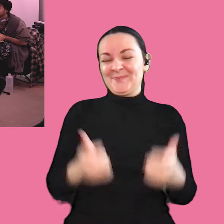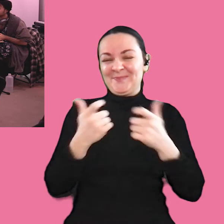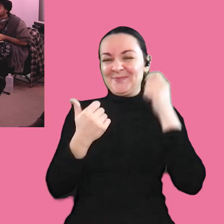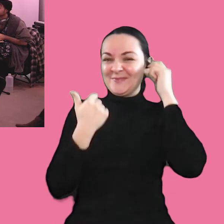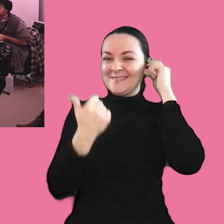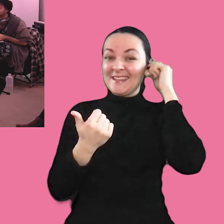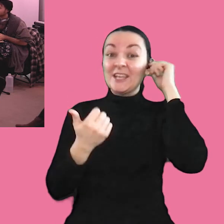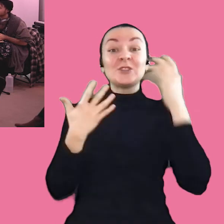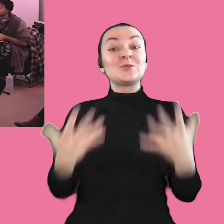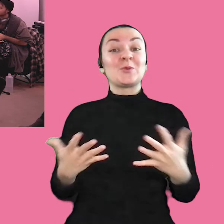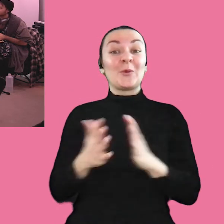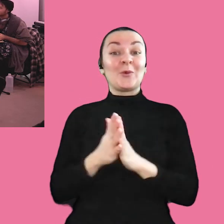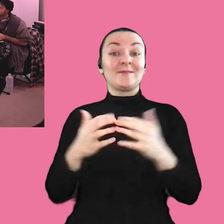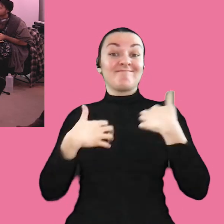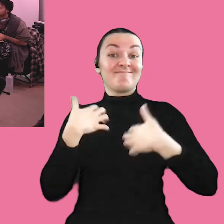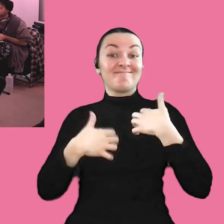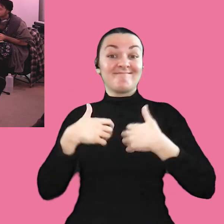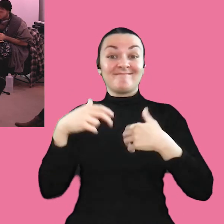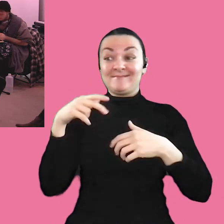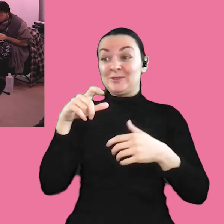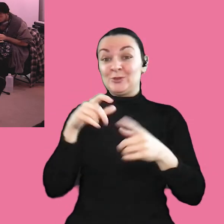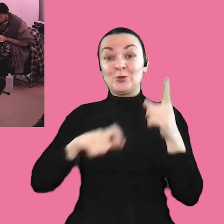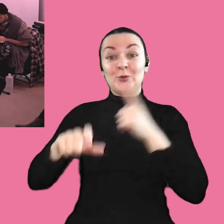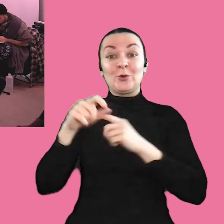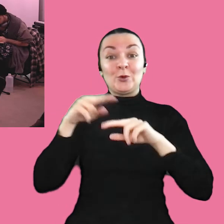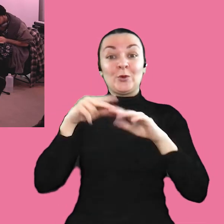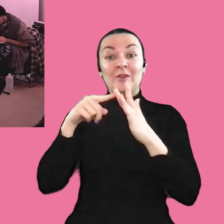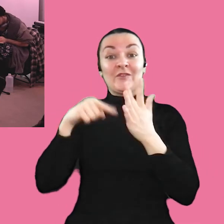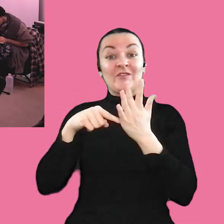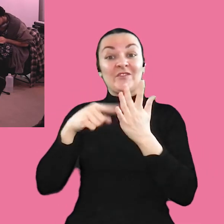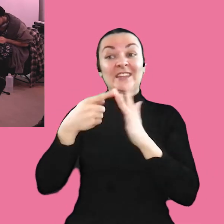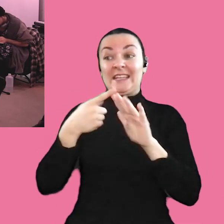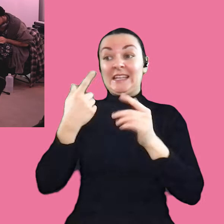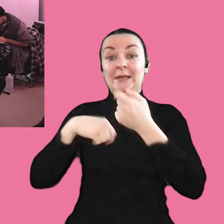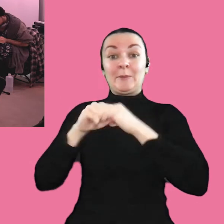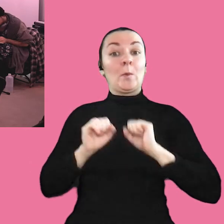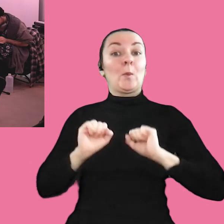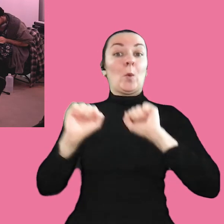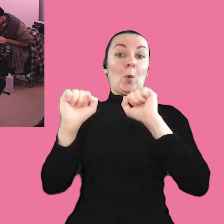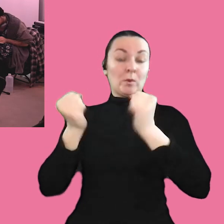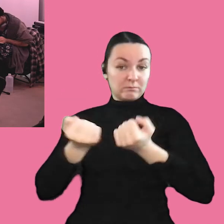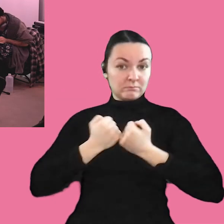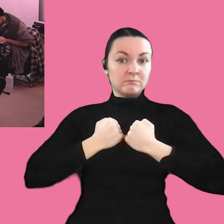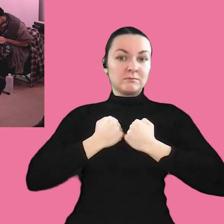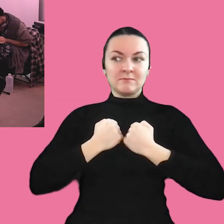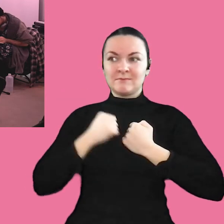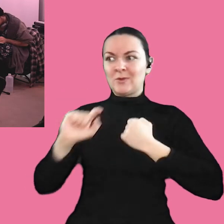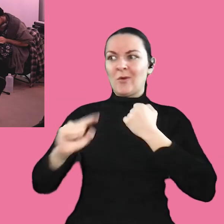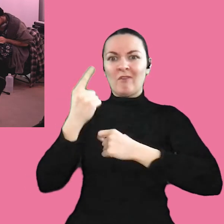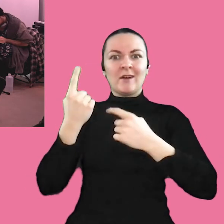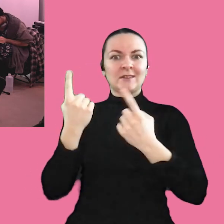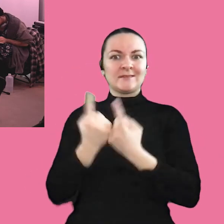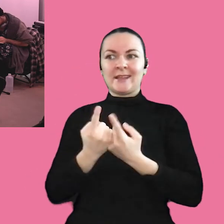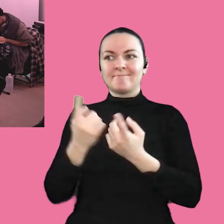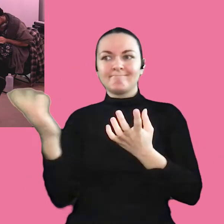So, we were really keen for the community of Fitty to feel like they had some ownership over the project. So the first thing that we did was